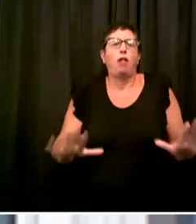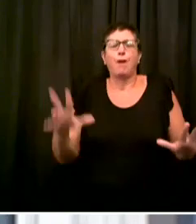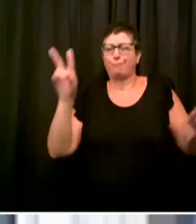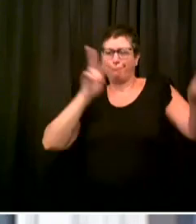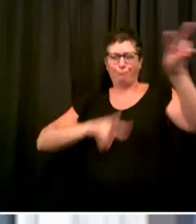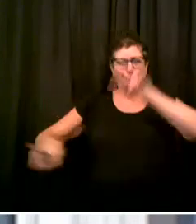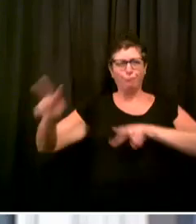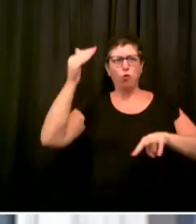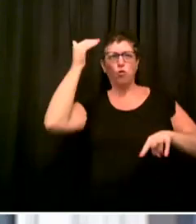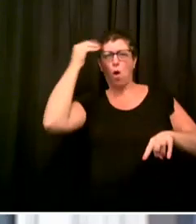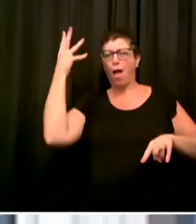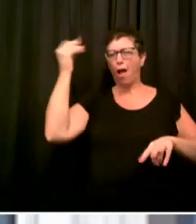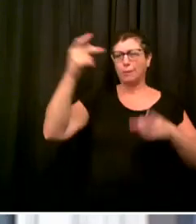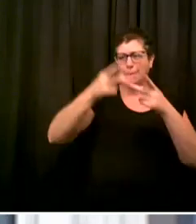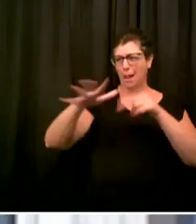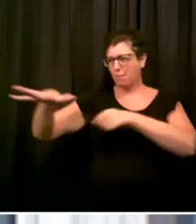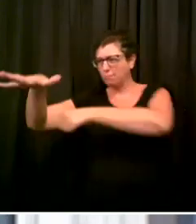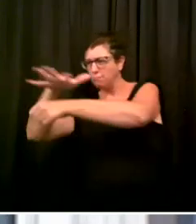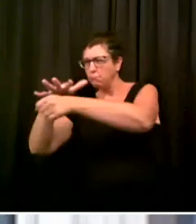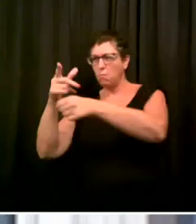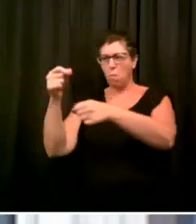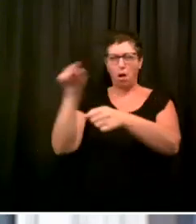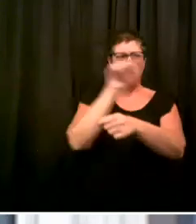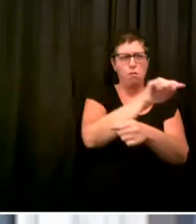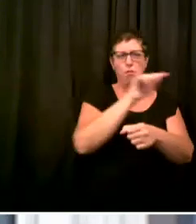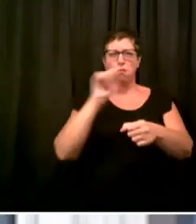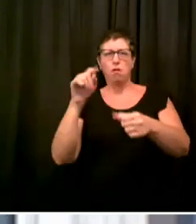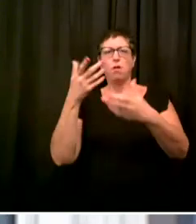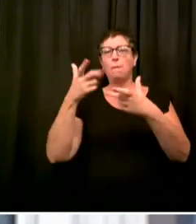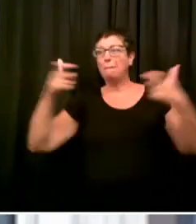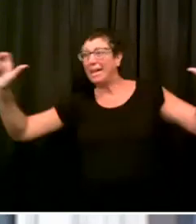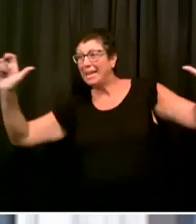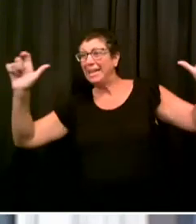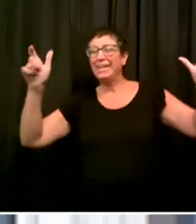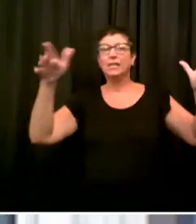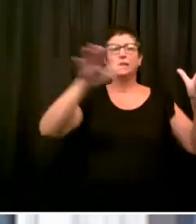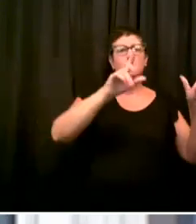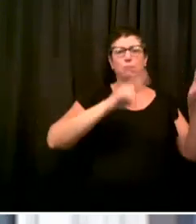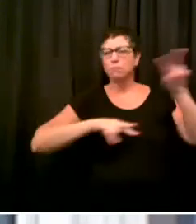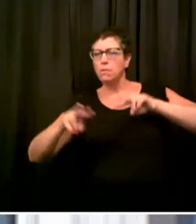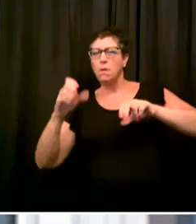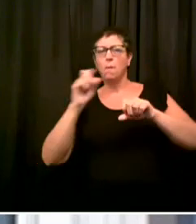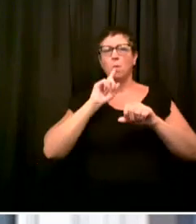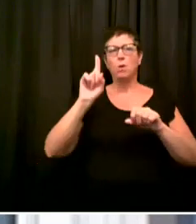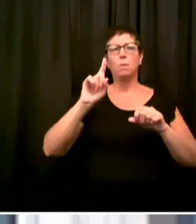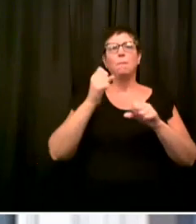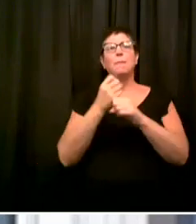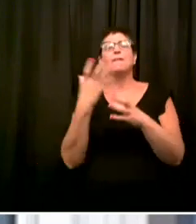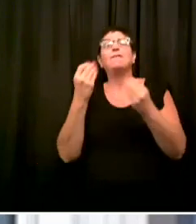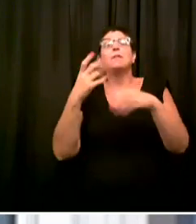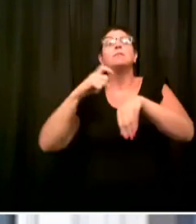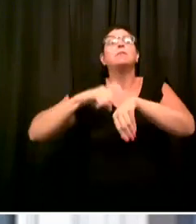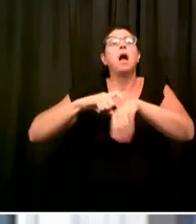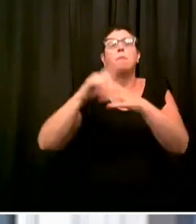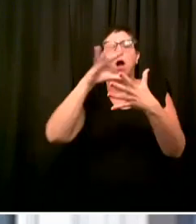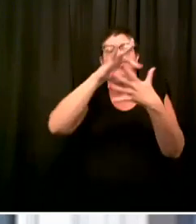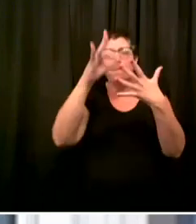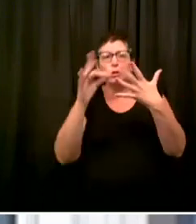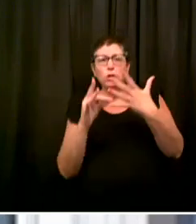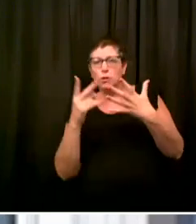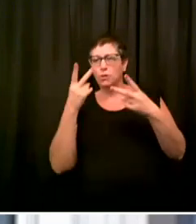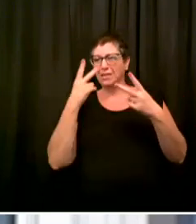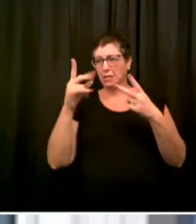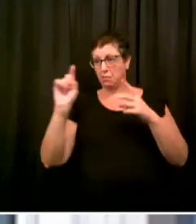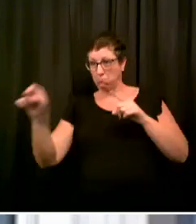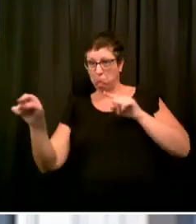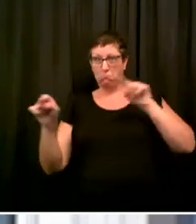identified space that they're using. This just opens many more opportunities and options for school communities as well. What's